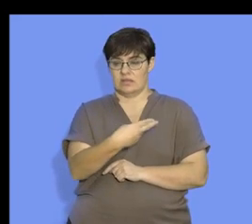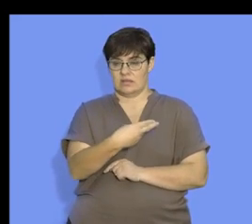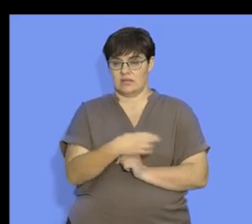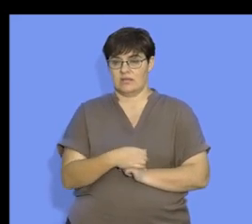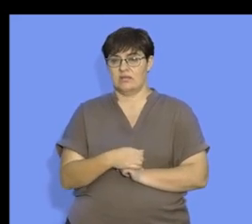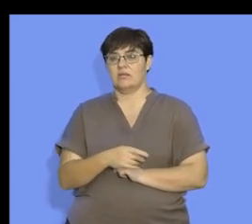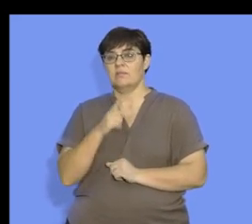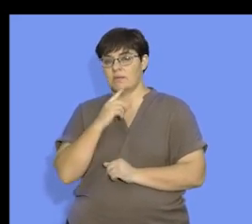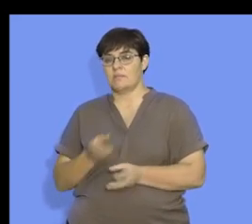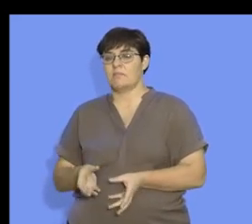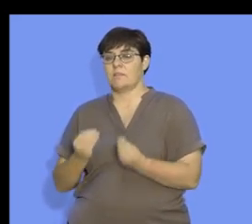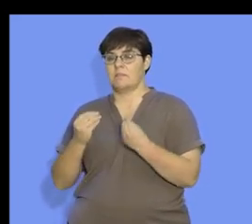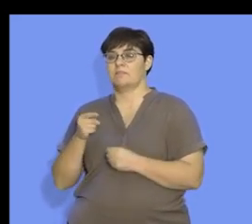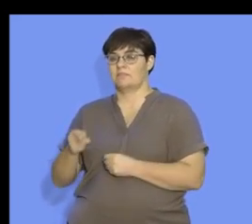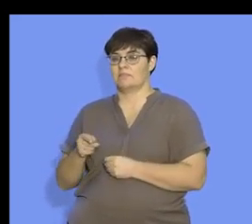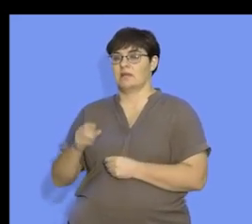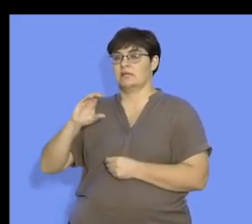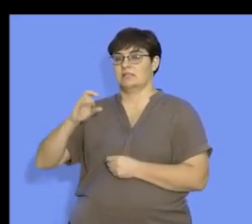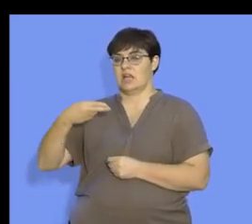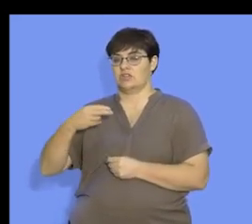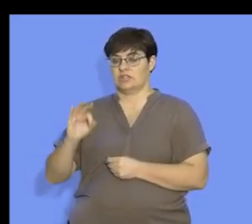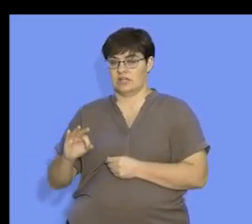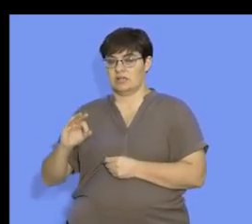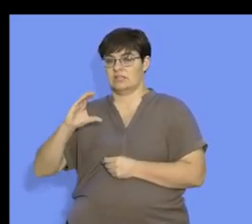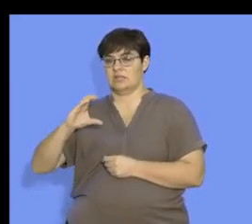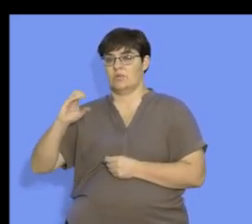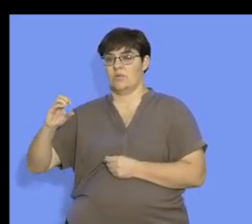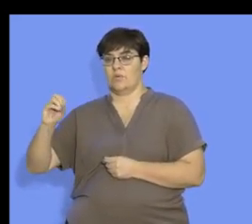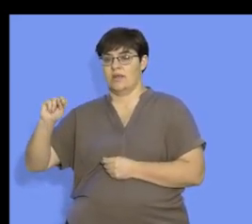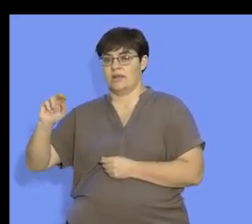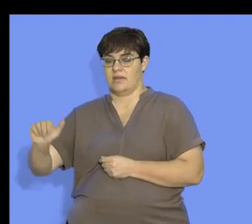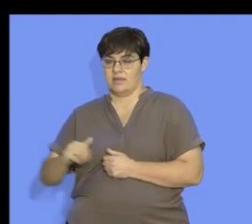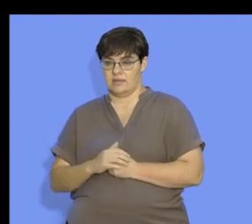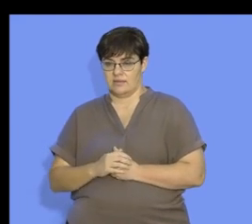Right, what do we get? We get sodium ethanoid, CH3,